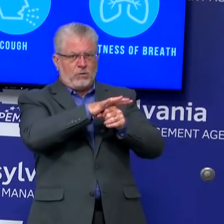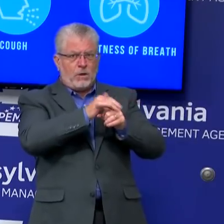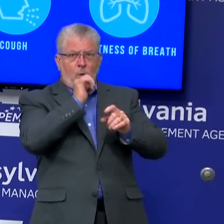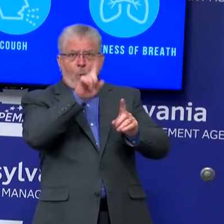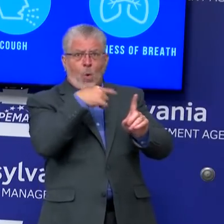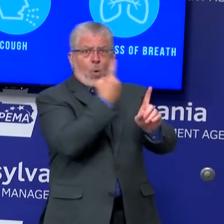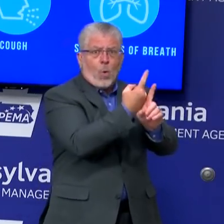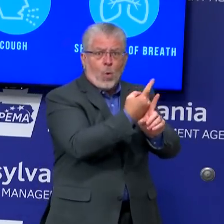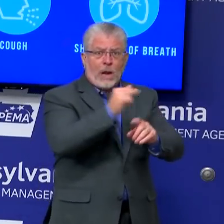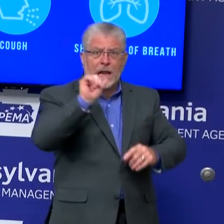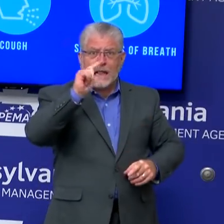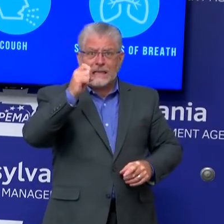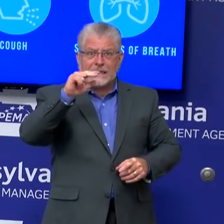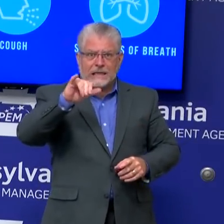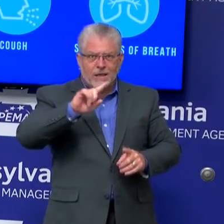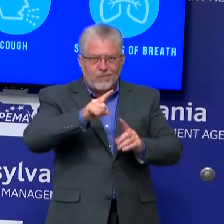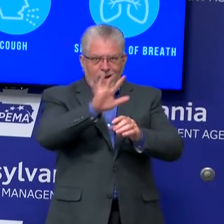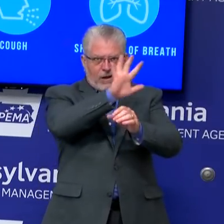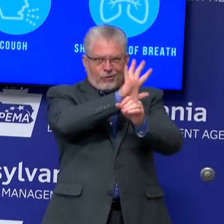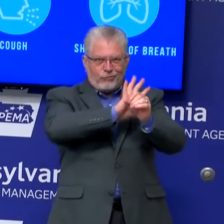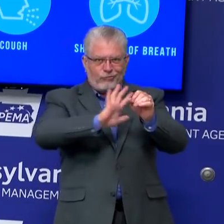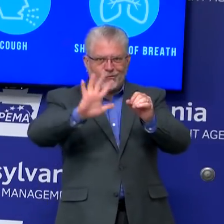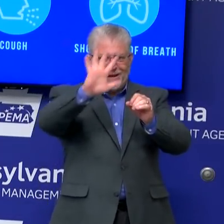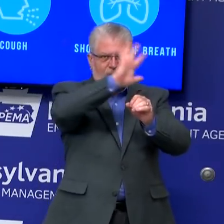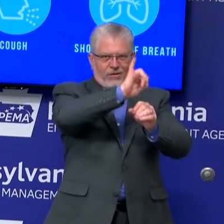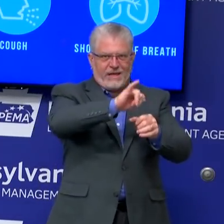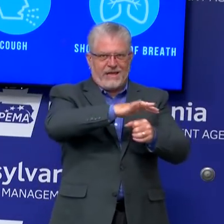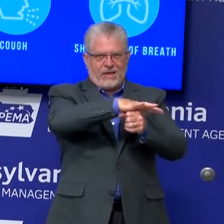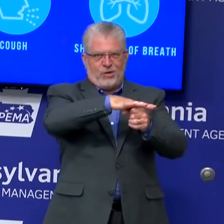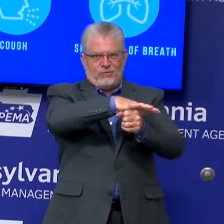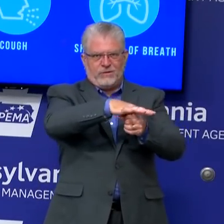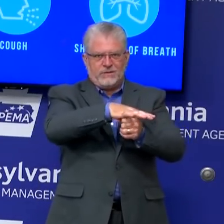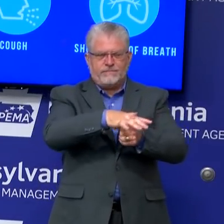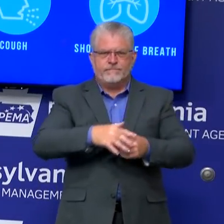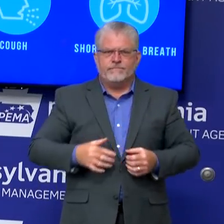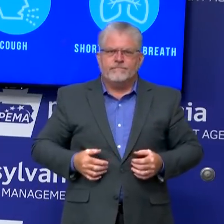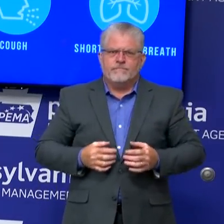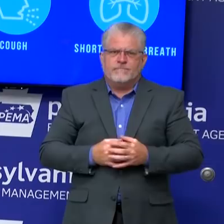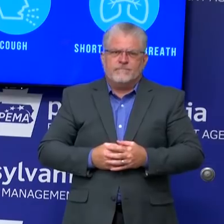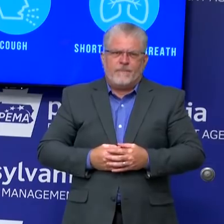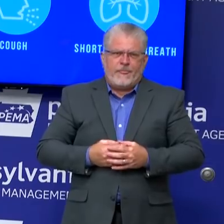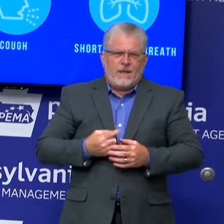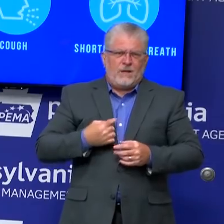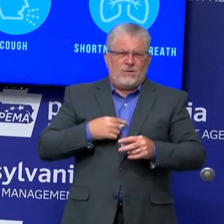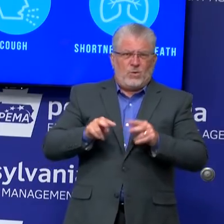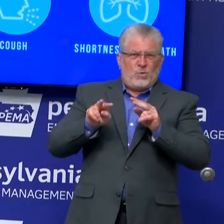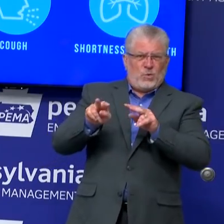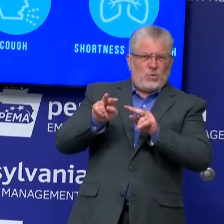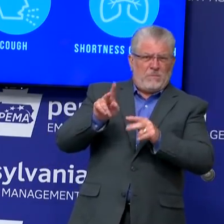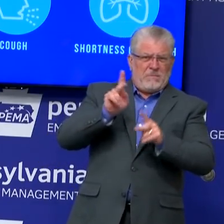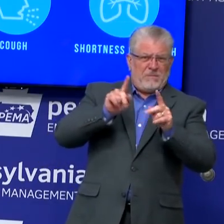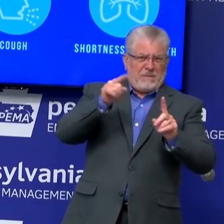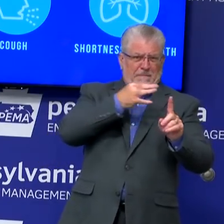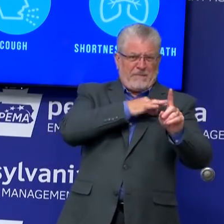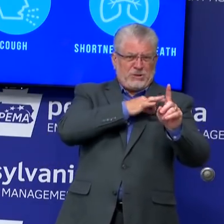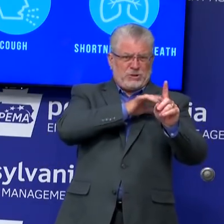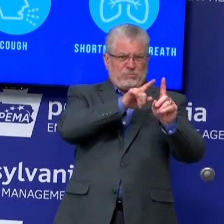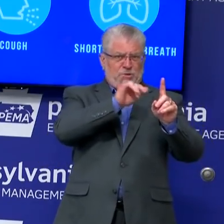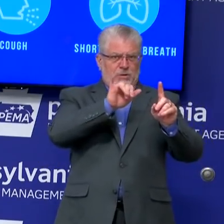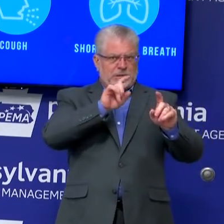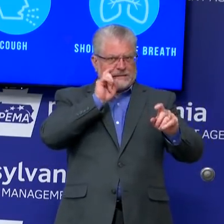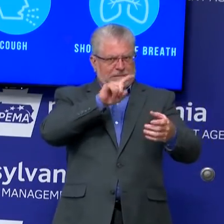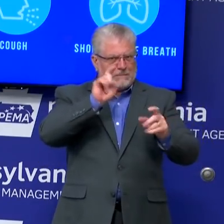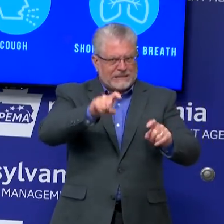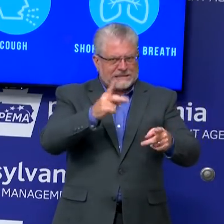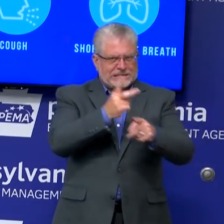neighboring counties around them. We have applauded as we've watched people in the Pittsburgh area begin to distance more and do a lot of the